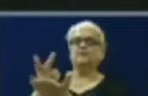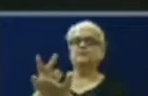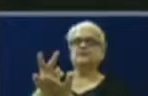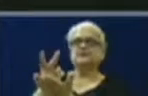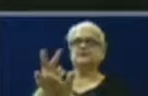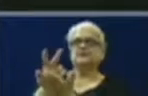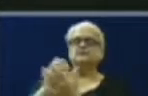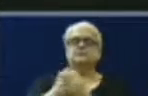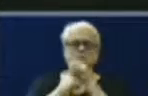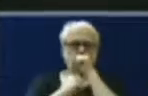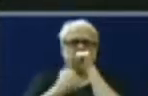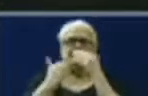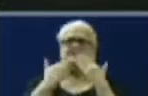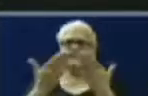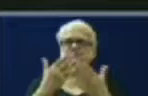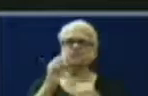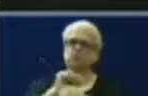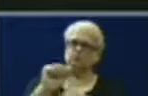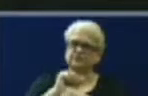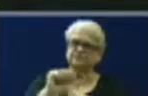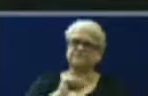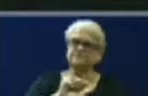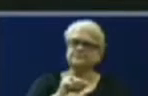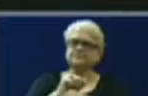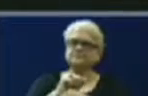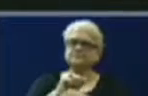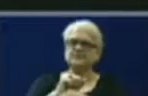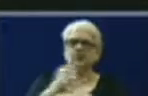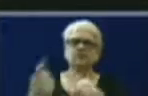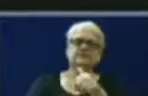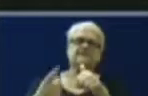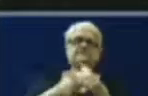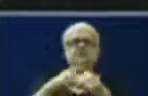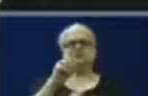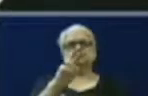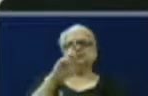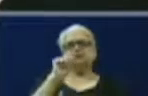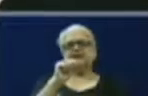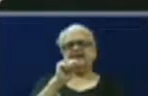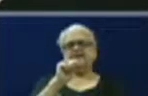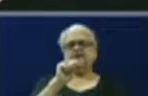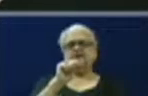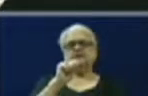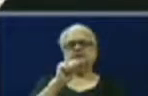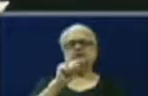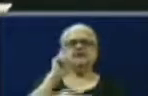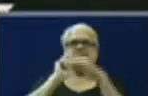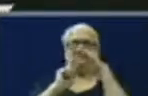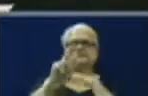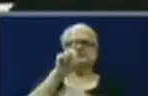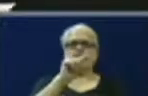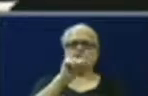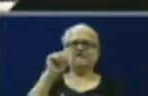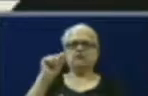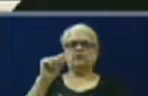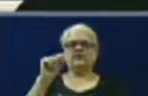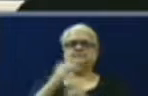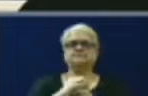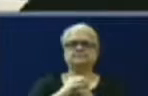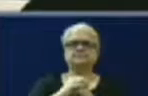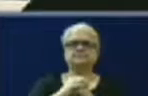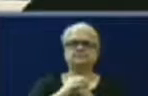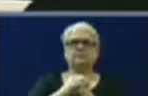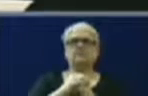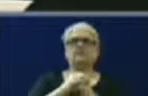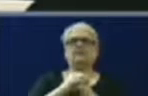your hard work on getting us to the first draft of Vision 2020. Chair Jones,